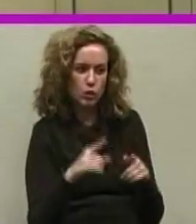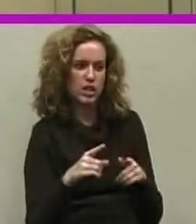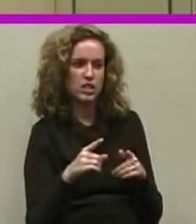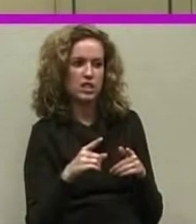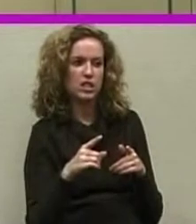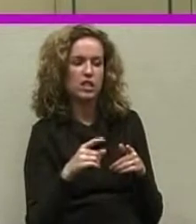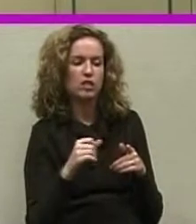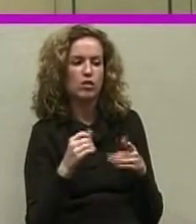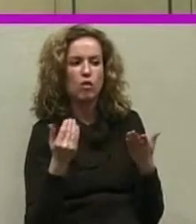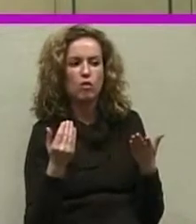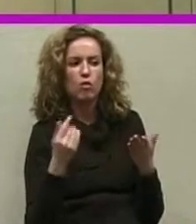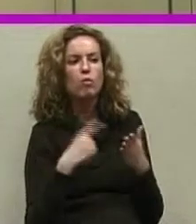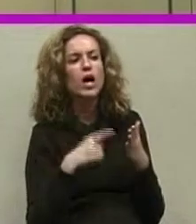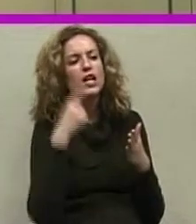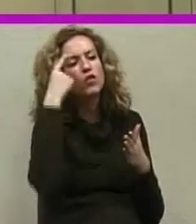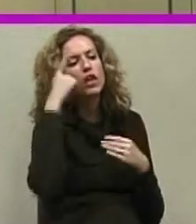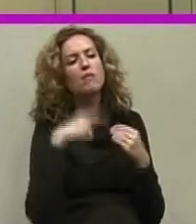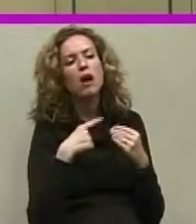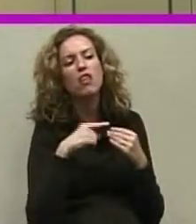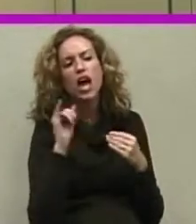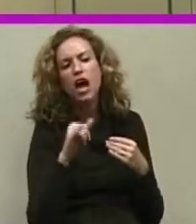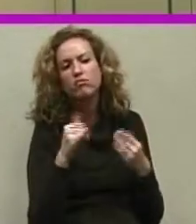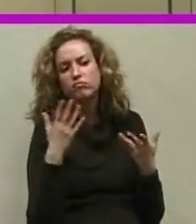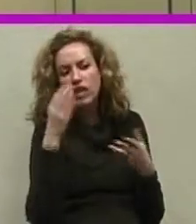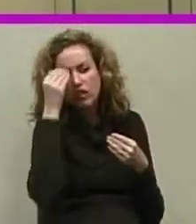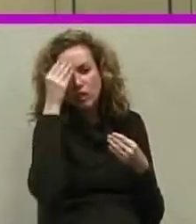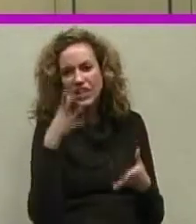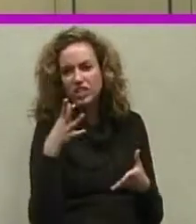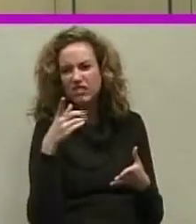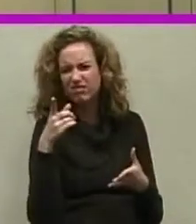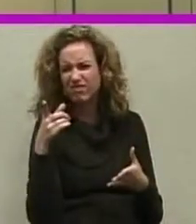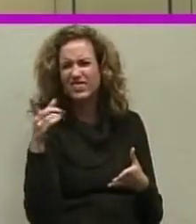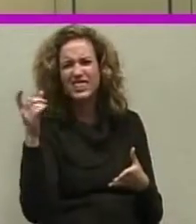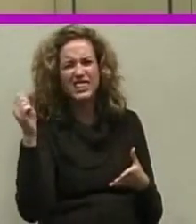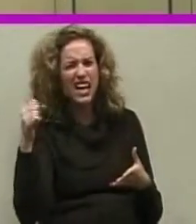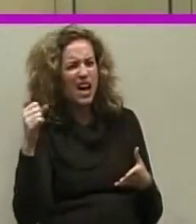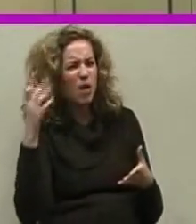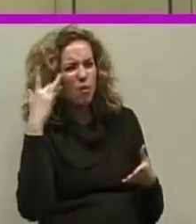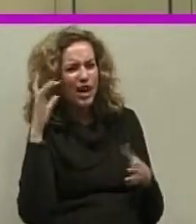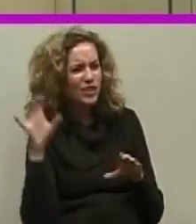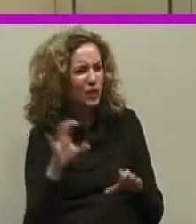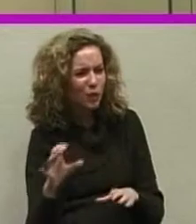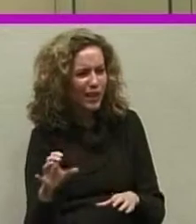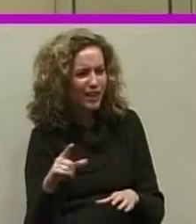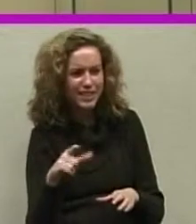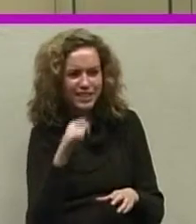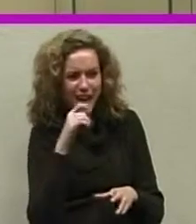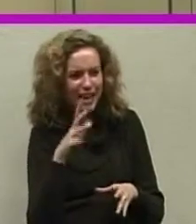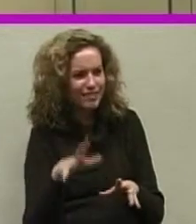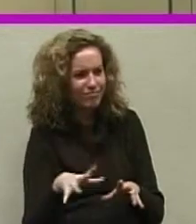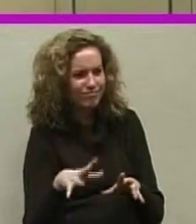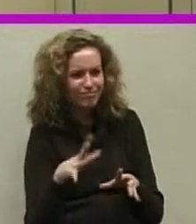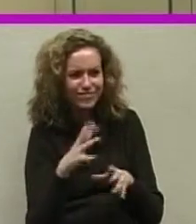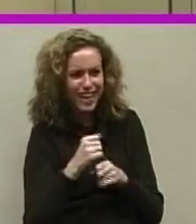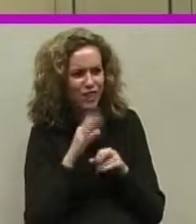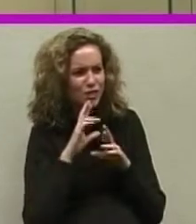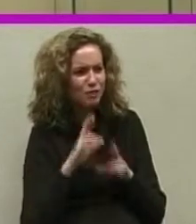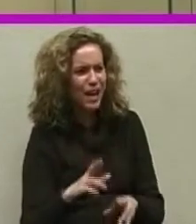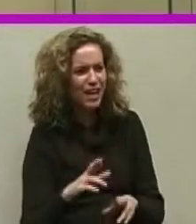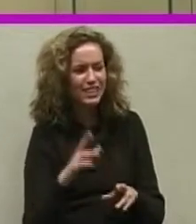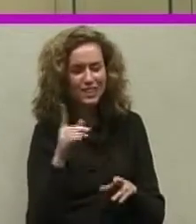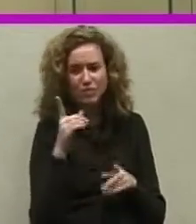What do you think about this? Any information here? Why do it if you're not going to get responsibility? Okay. Yeah, first of all, I got a kid with ADHD. Do I